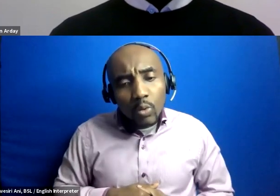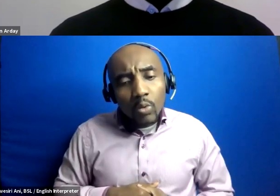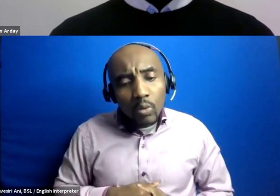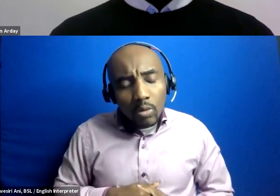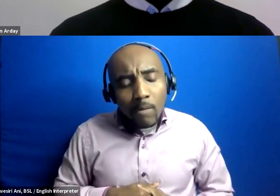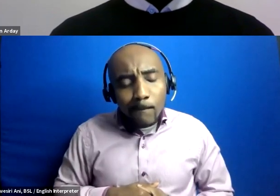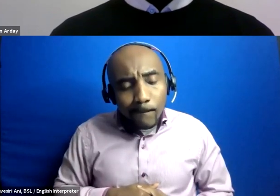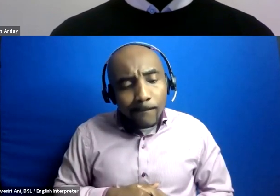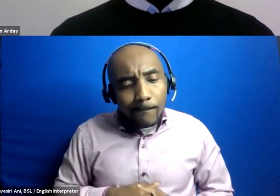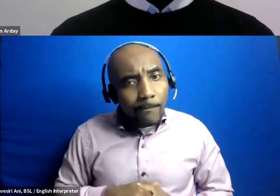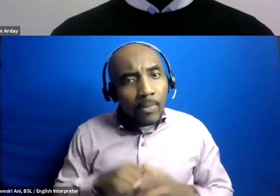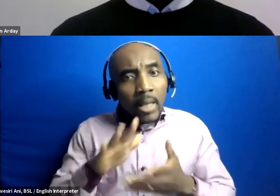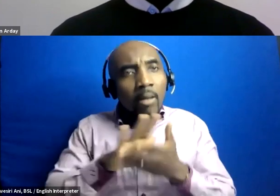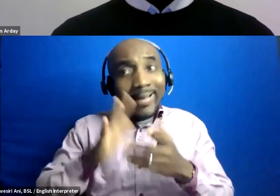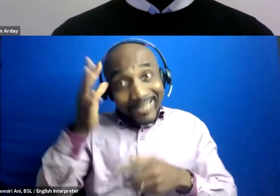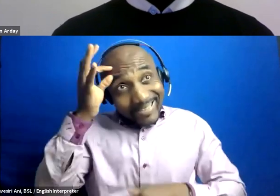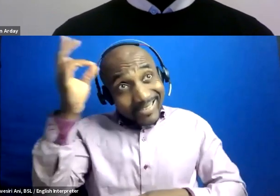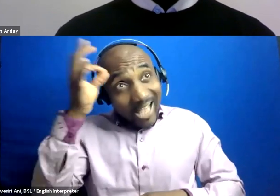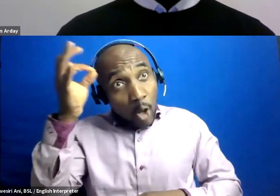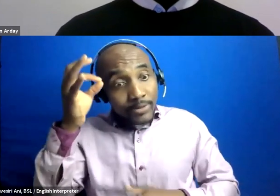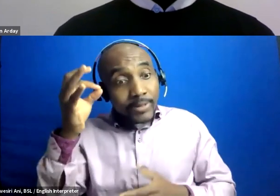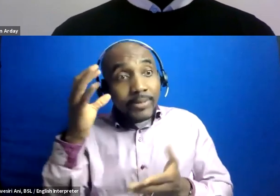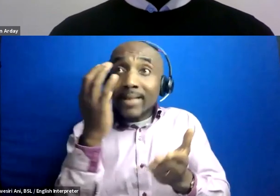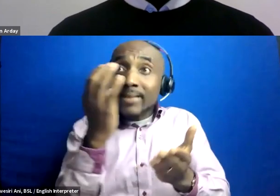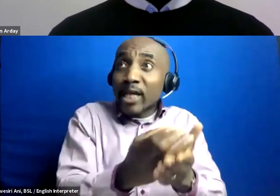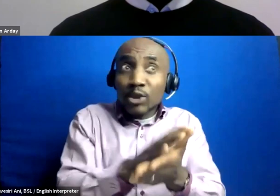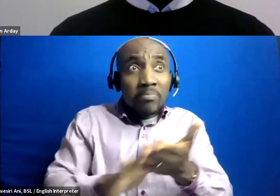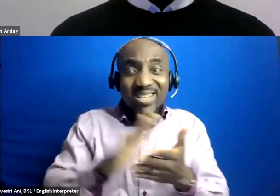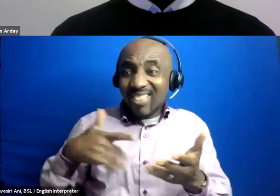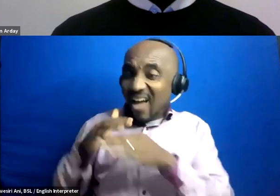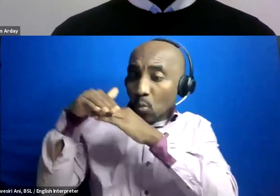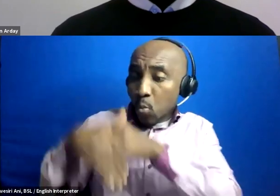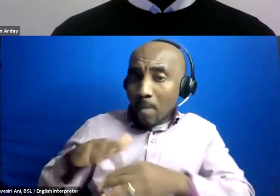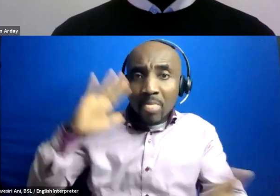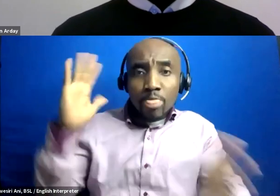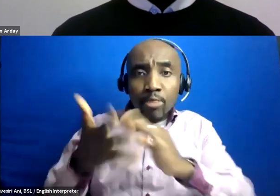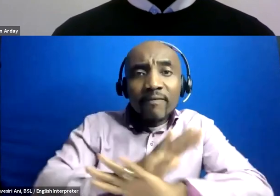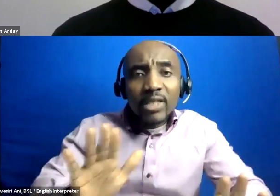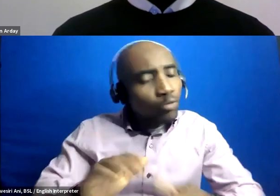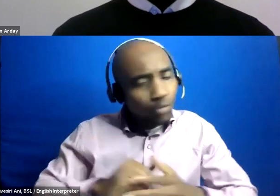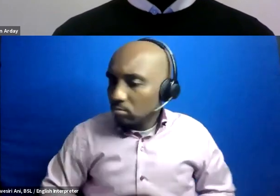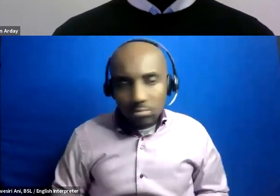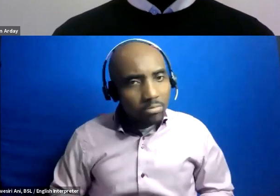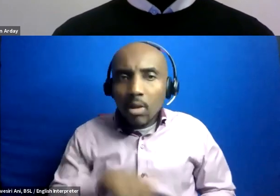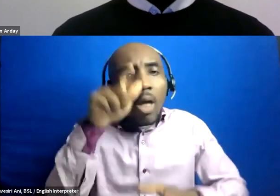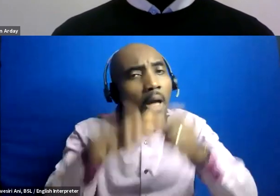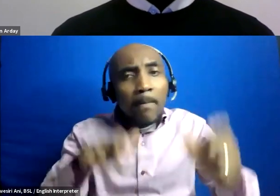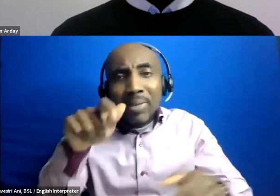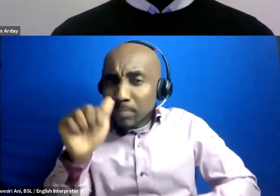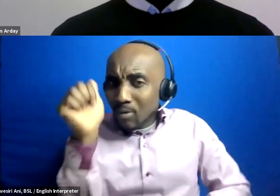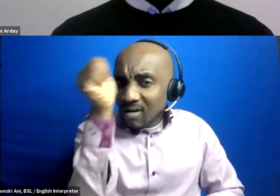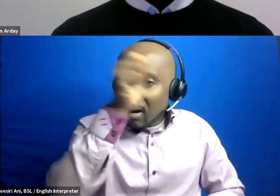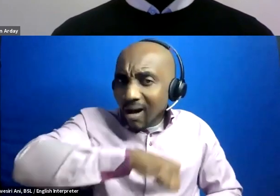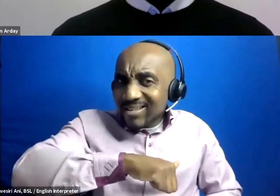this isn't the end of your life. This isn't, you know, here are some fantastically articulate people all in